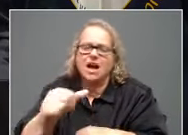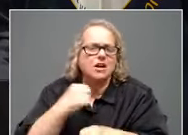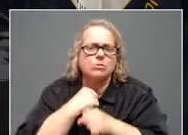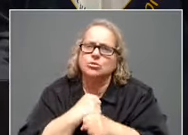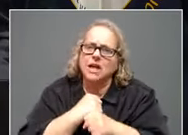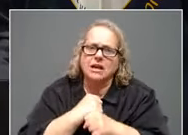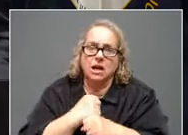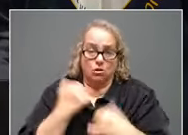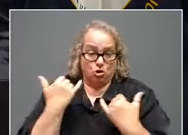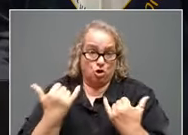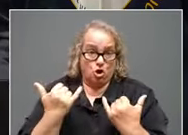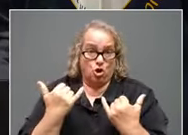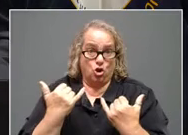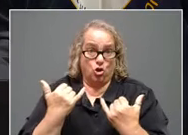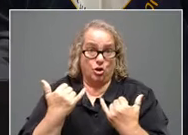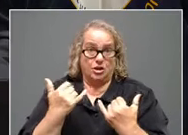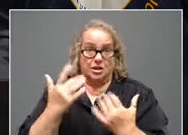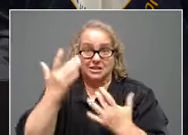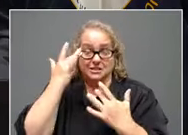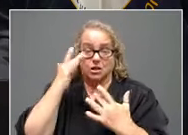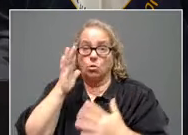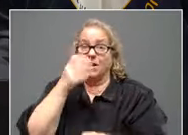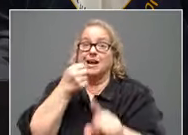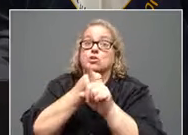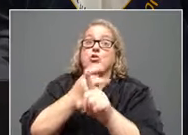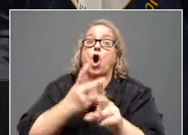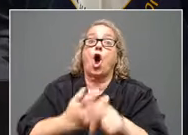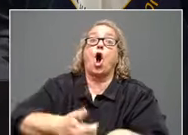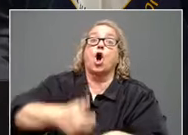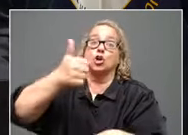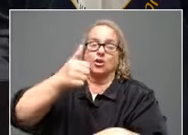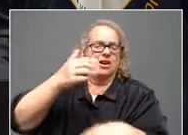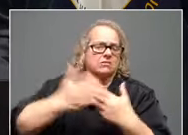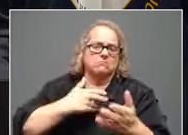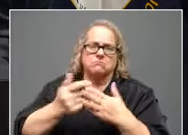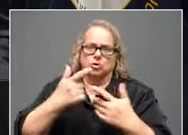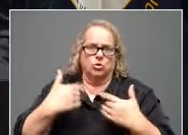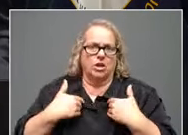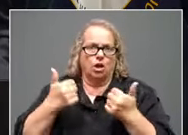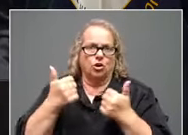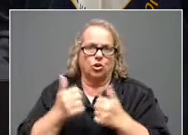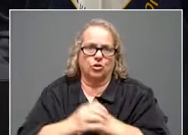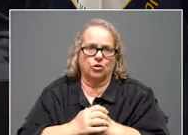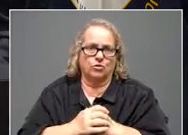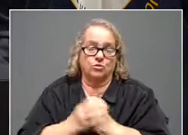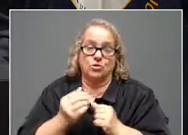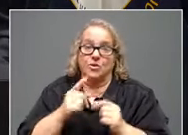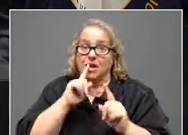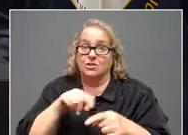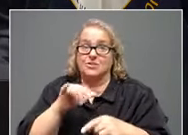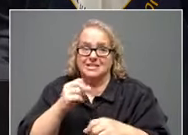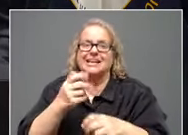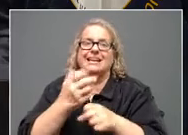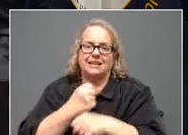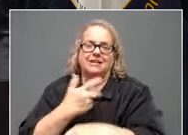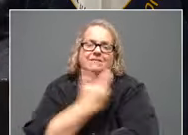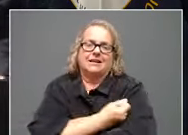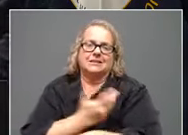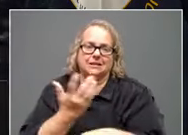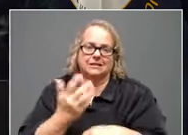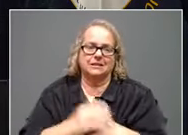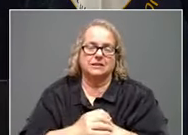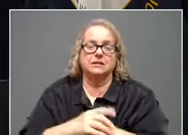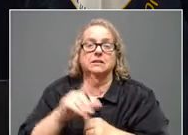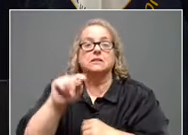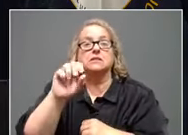variant will hit you harder even if you're younger. So the answer is get vaccinated. Tom?